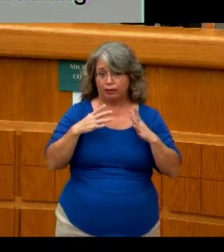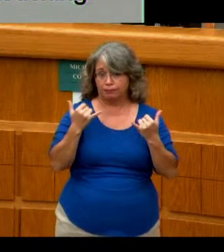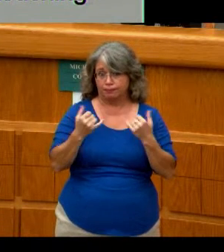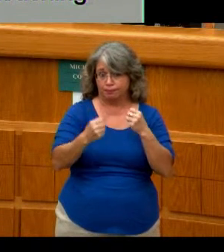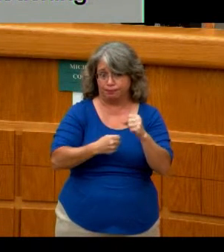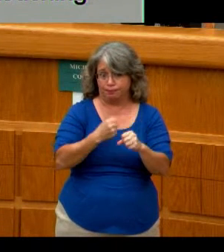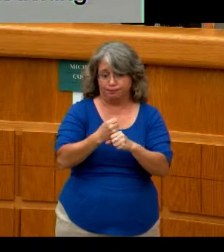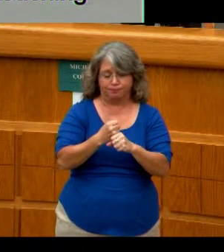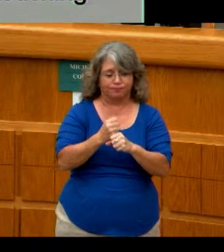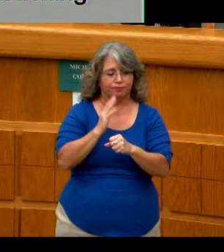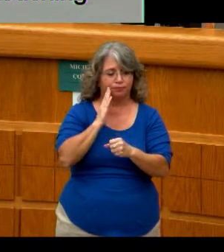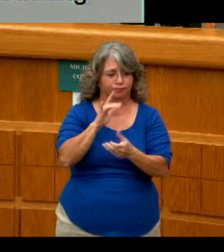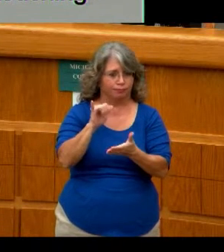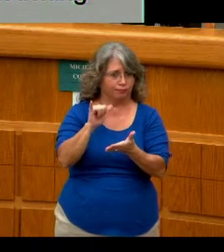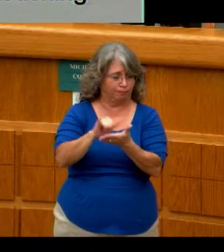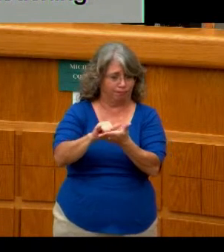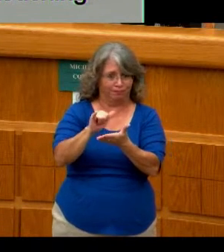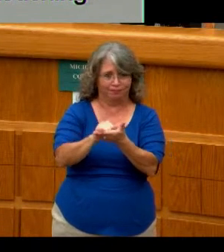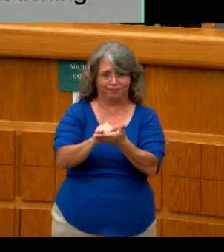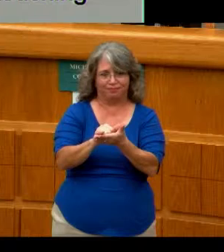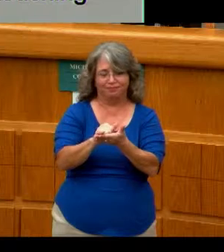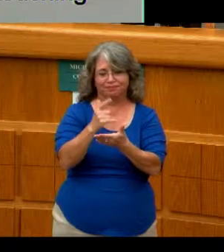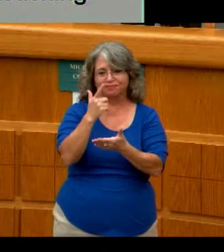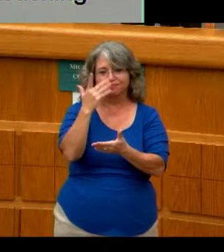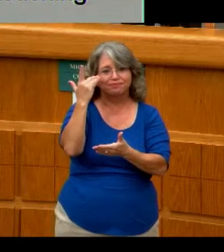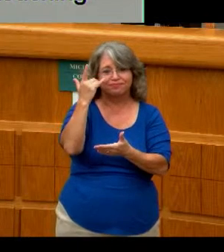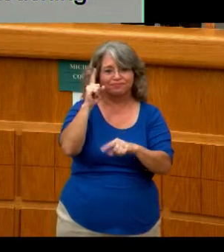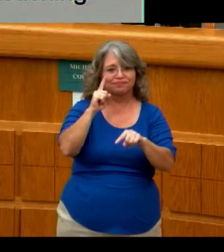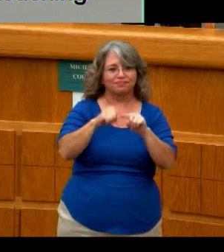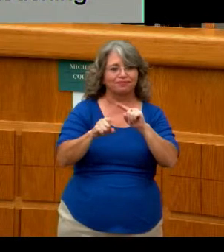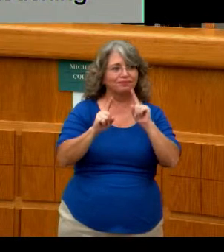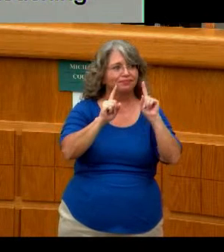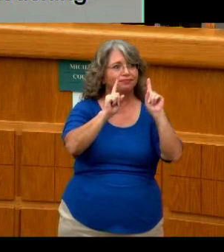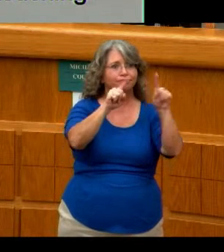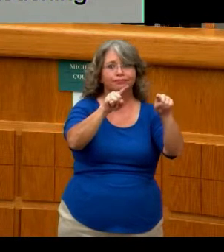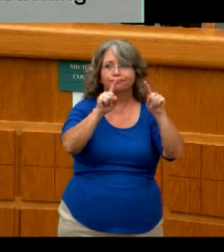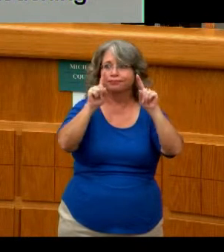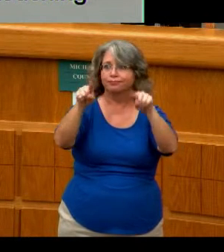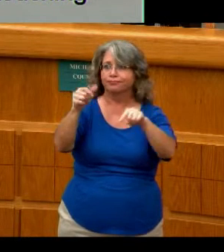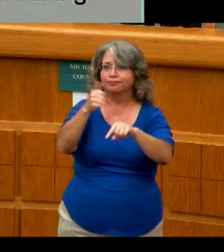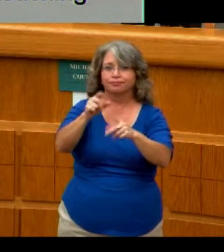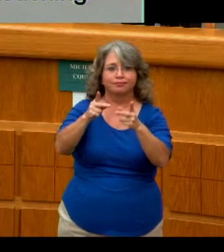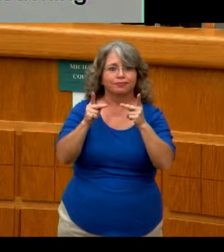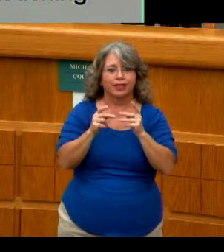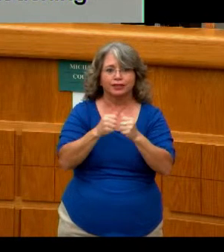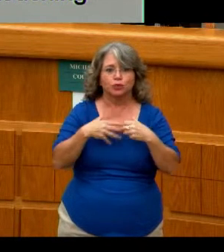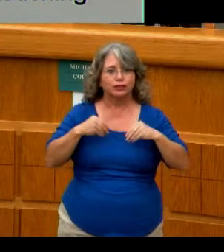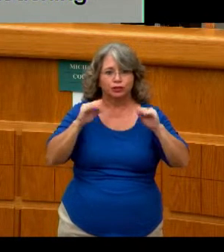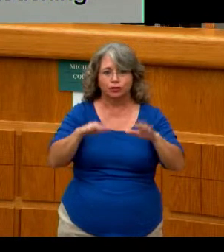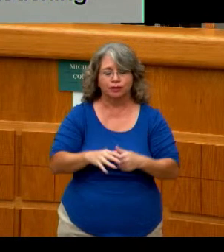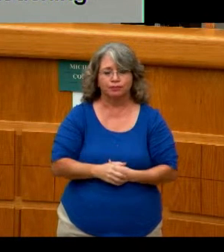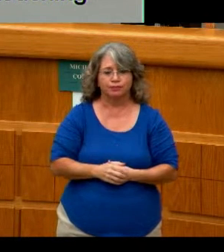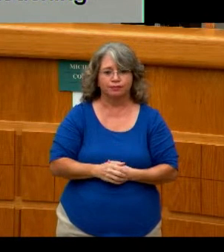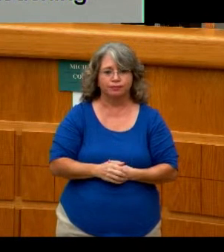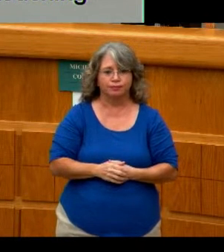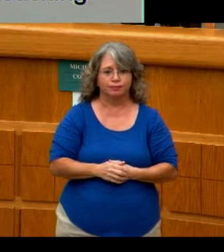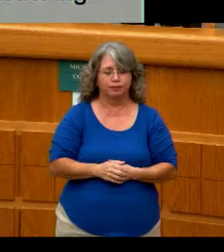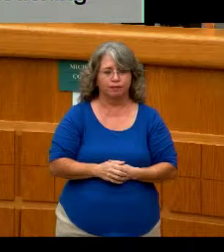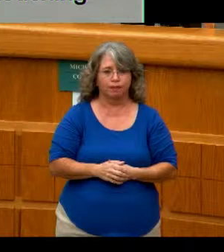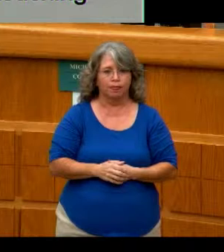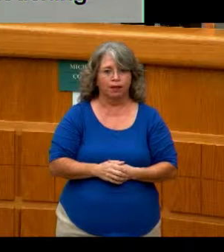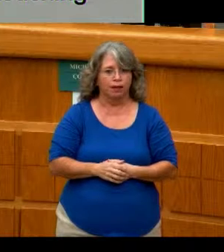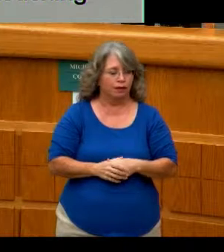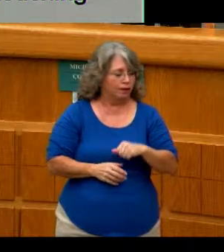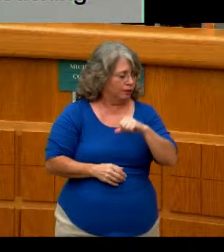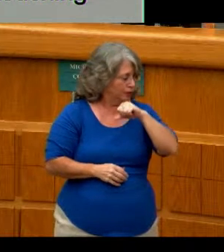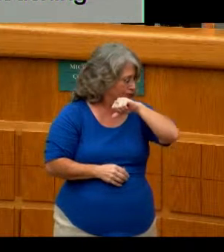go there. I learned that my dreams of having a ski vacation this year were going to be impossible because you just can't get to a